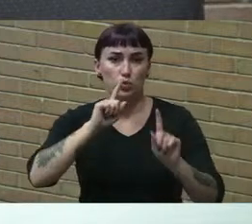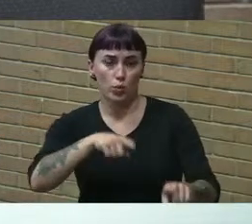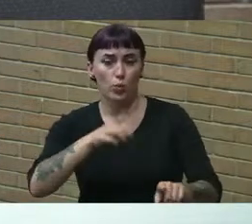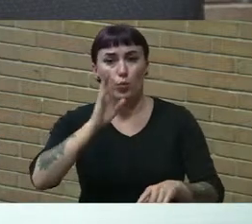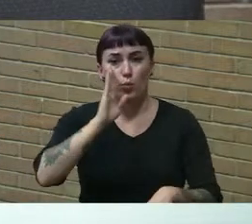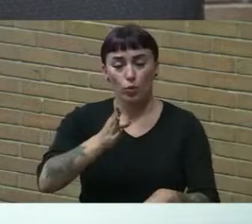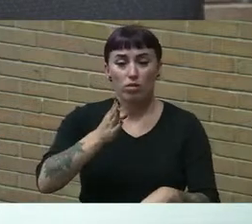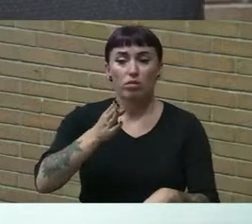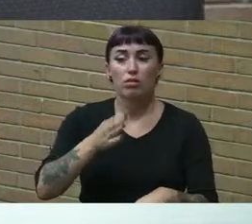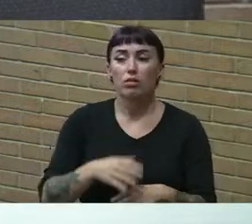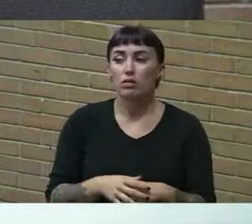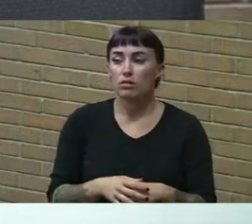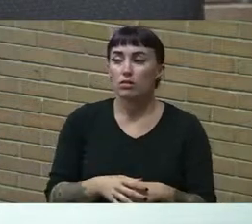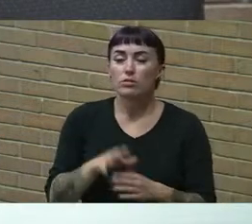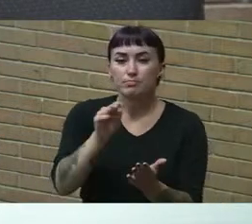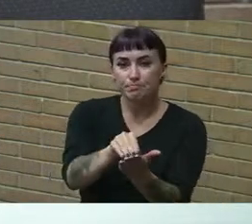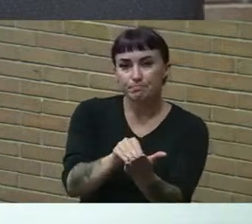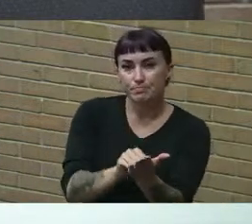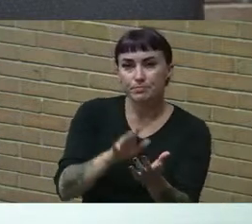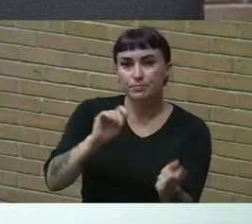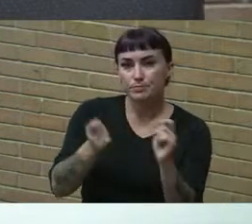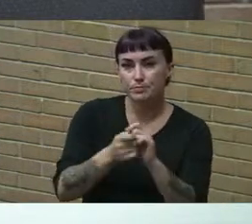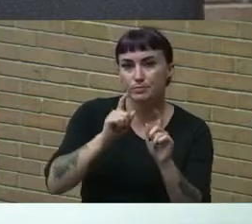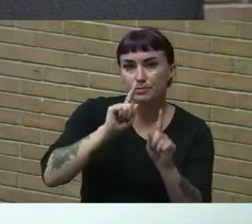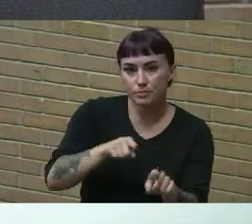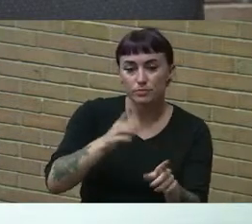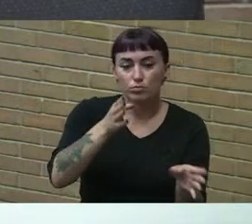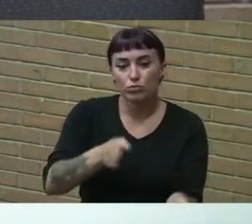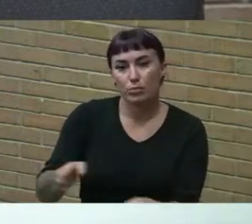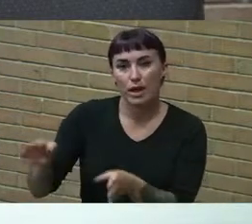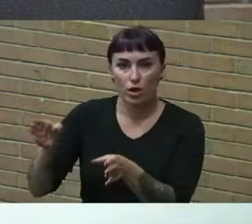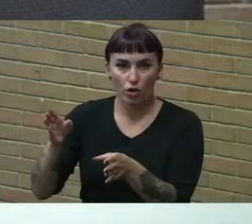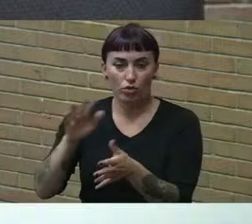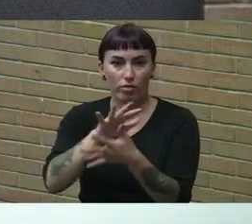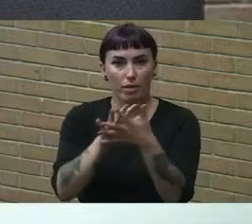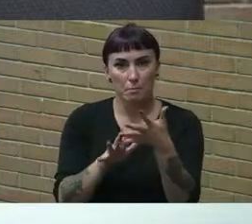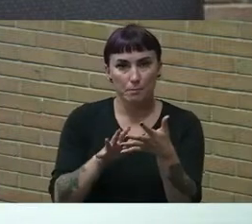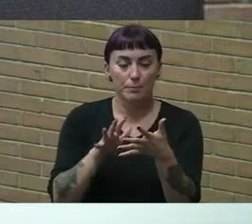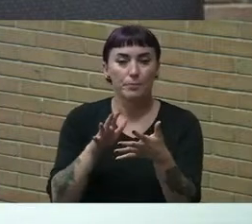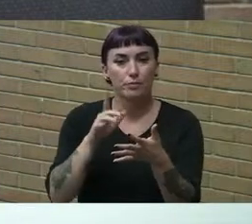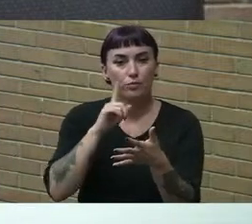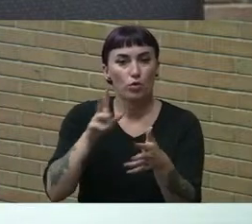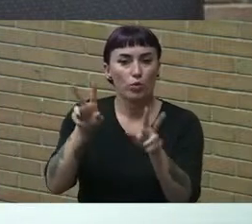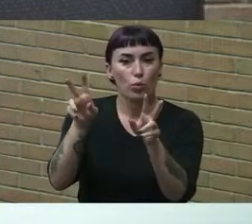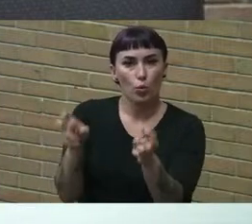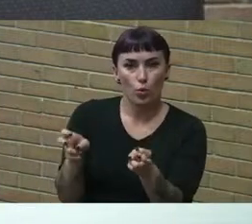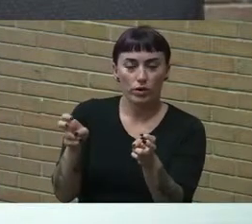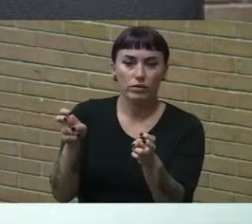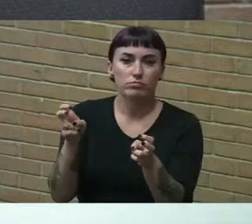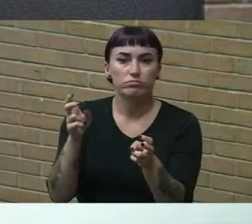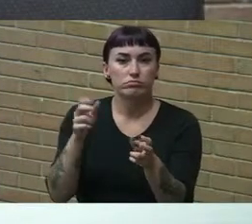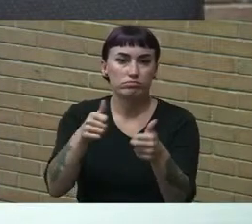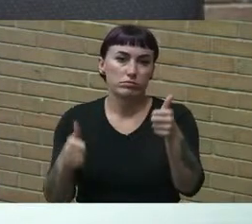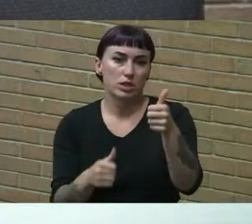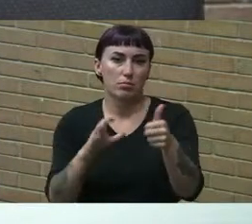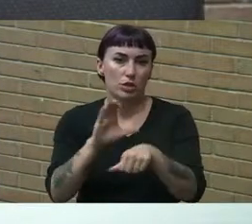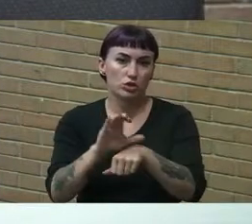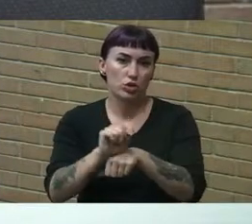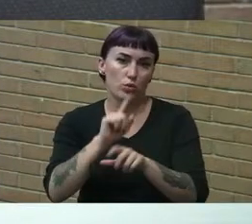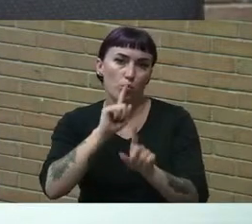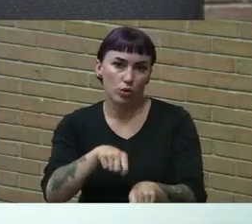we'll internally track those change orders and compare them to the quoted sub-consulting